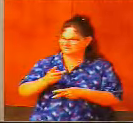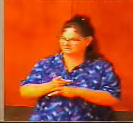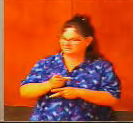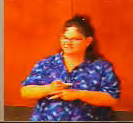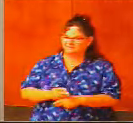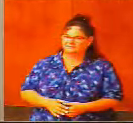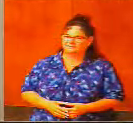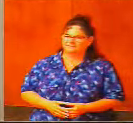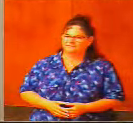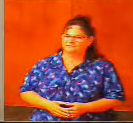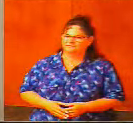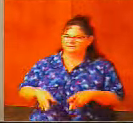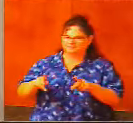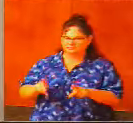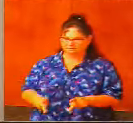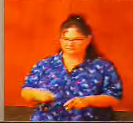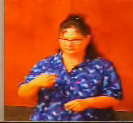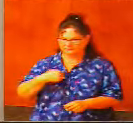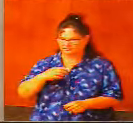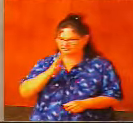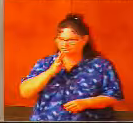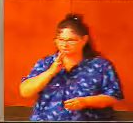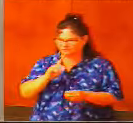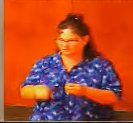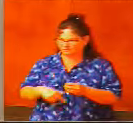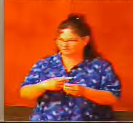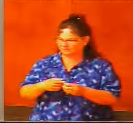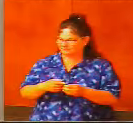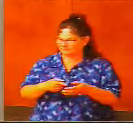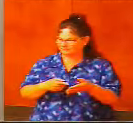The individual that I'm talking about